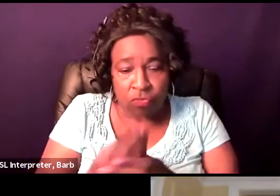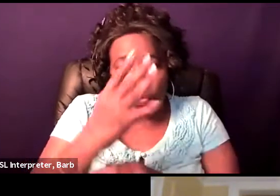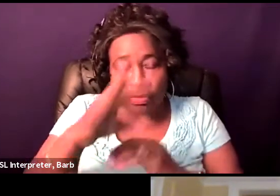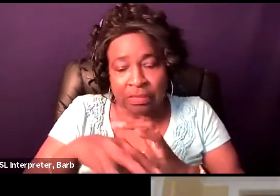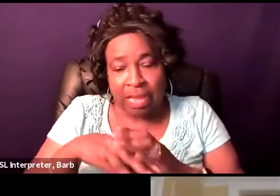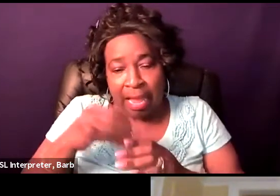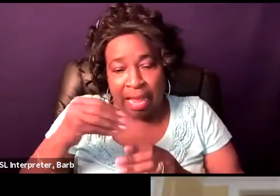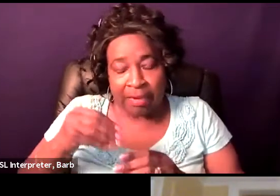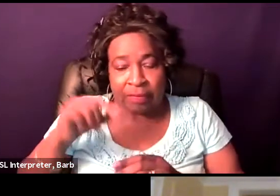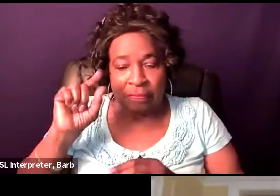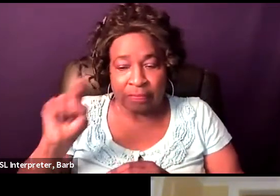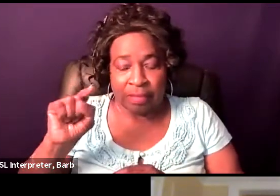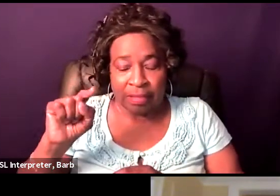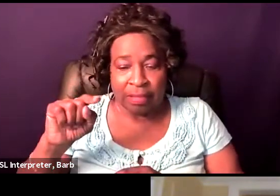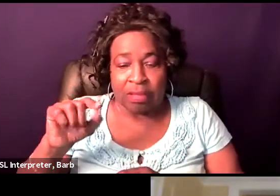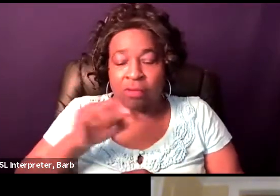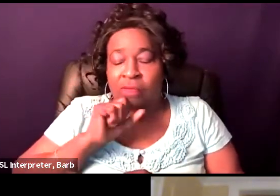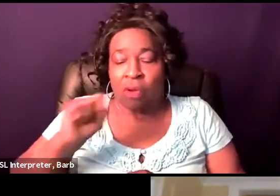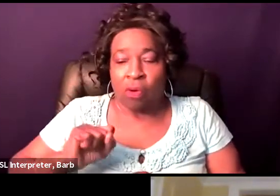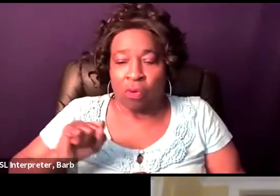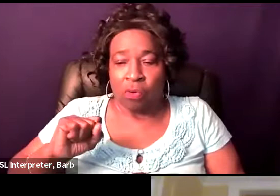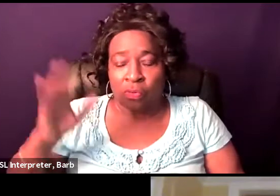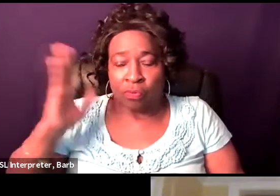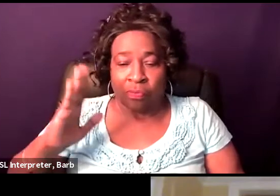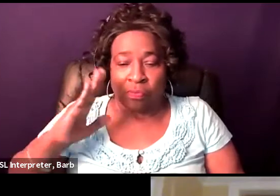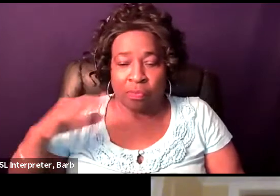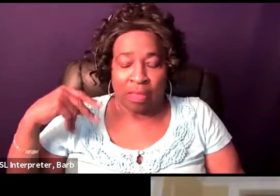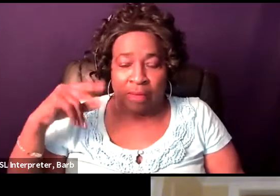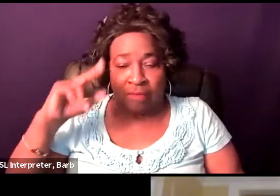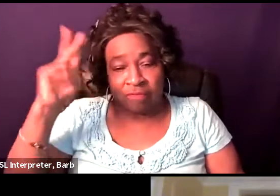eugenics philosophy of